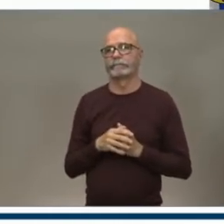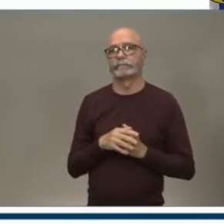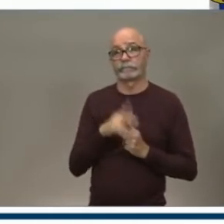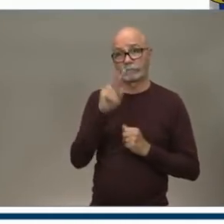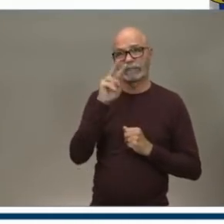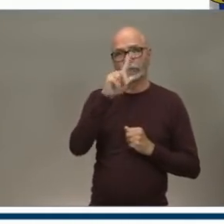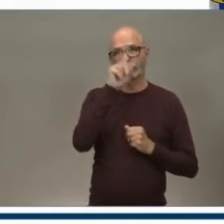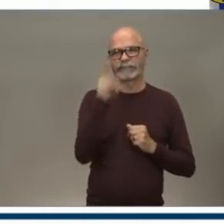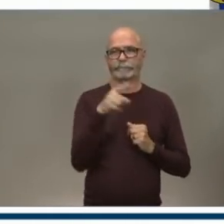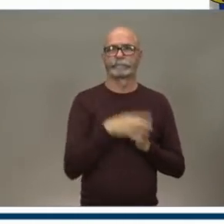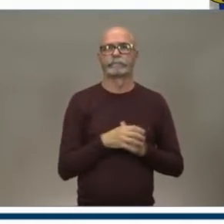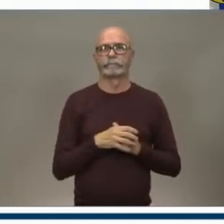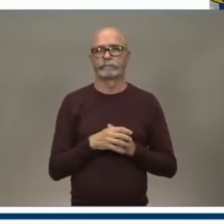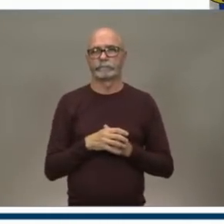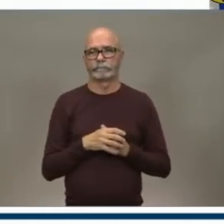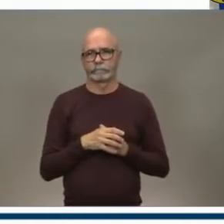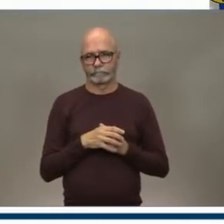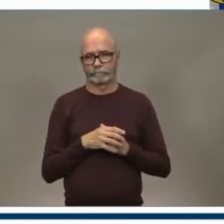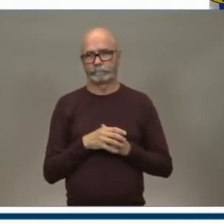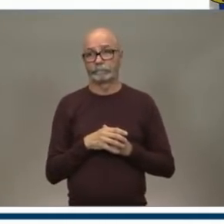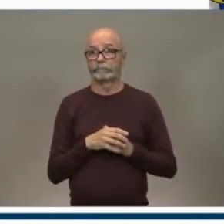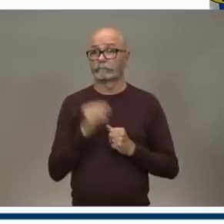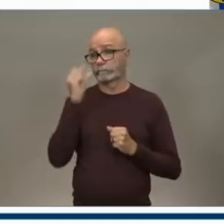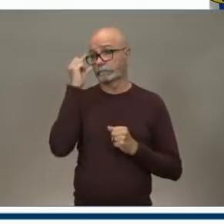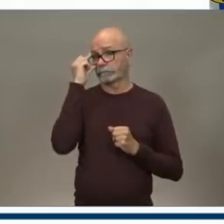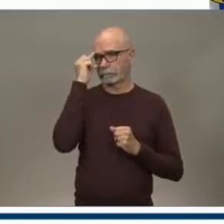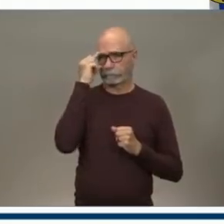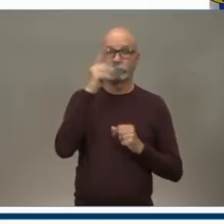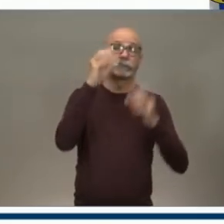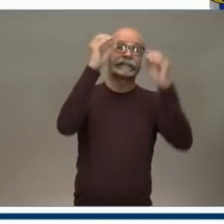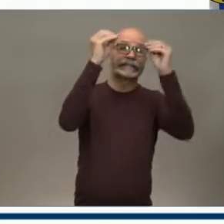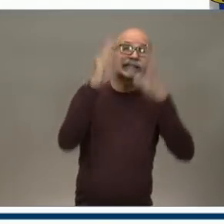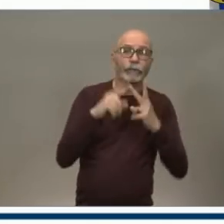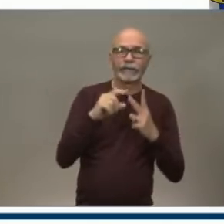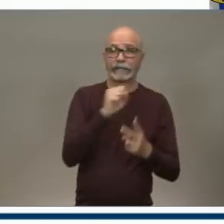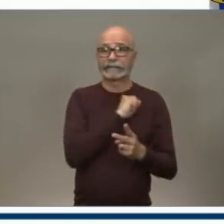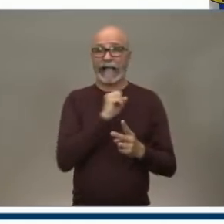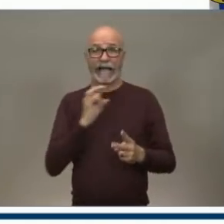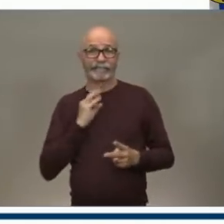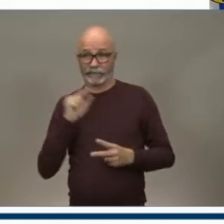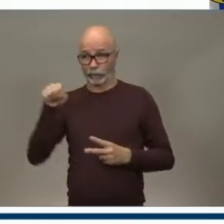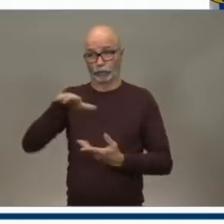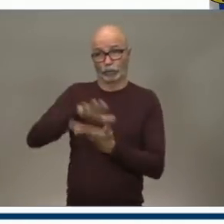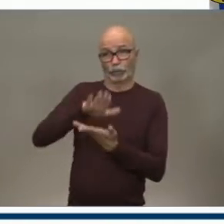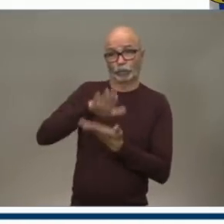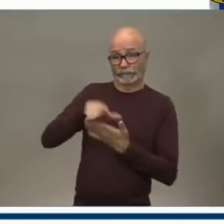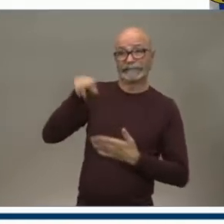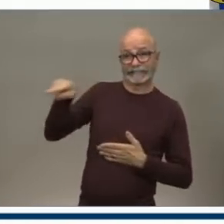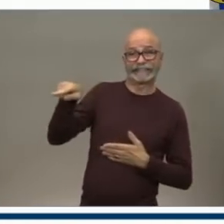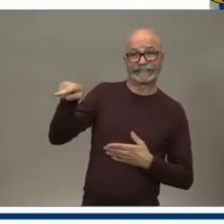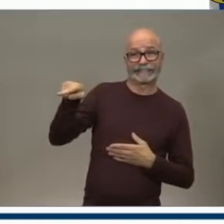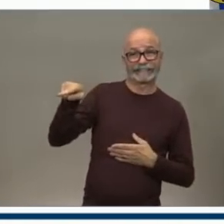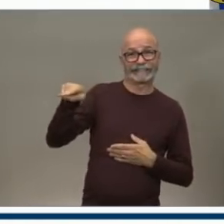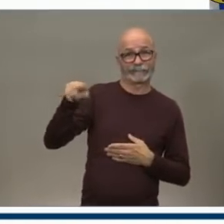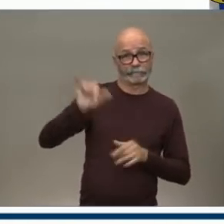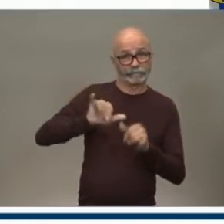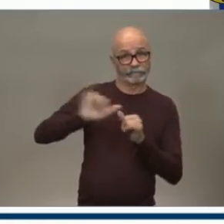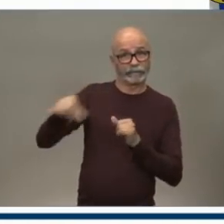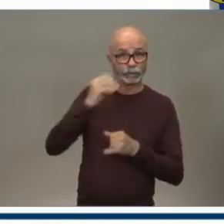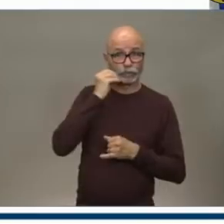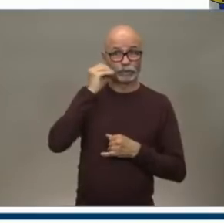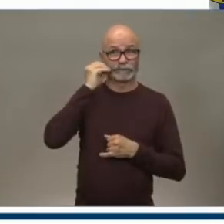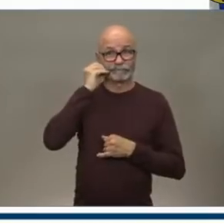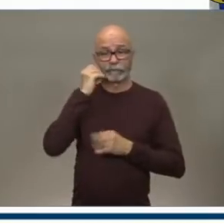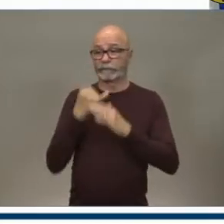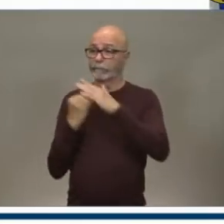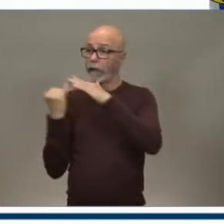teachers specifically and other staff in schools might have to be staying home to self-isolate, and you're then looking to bring